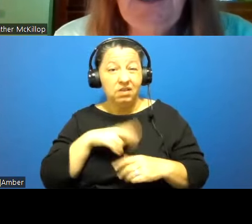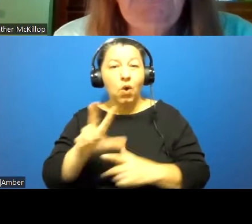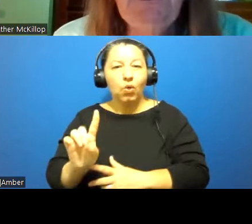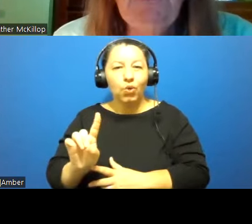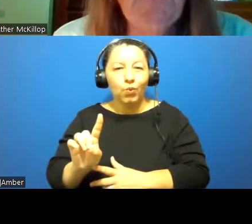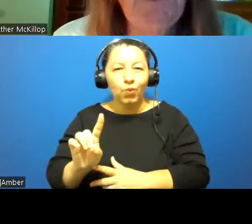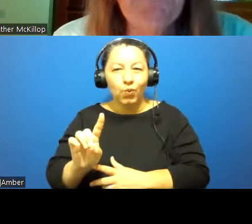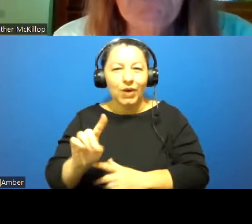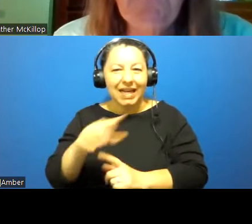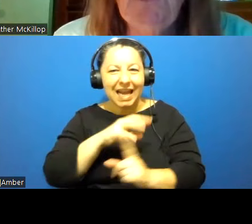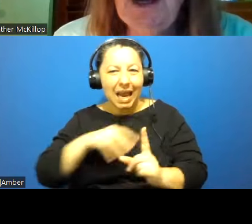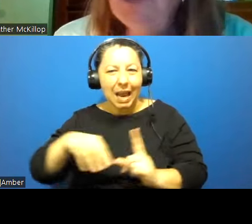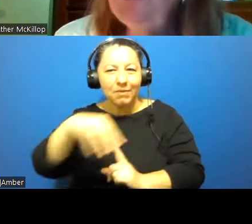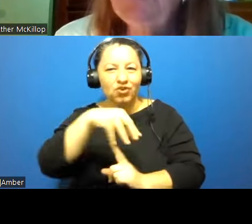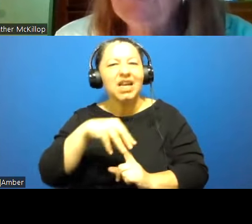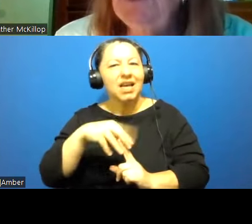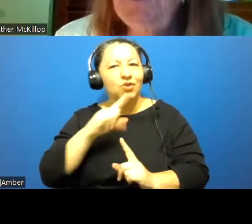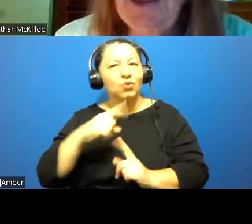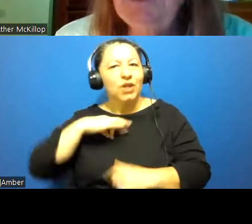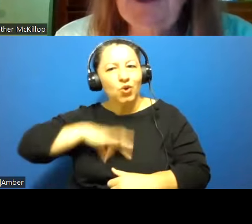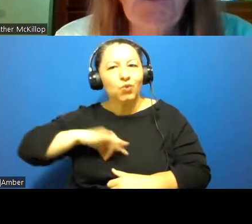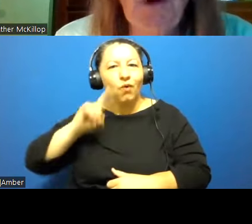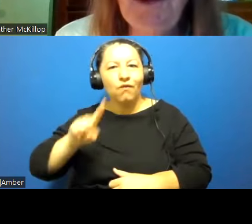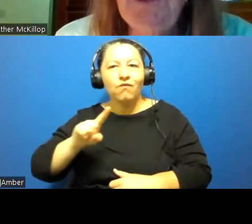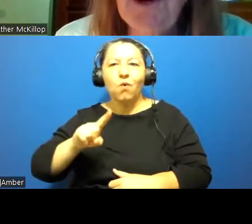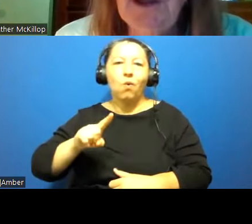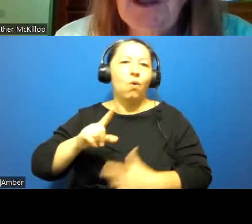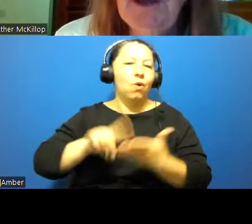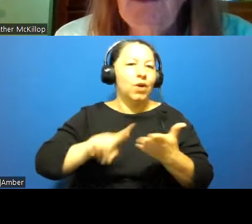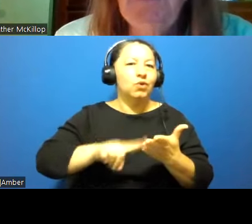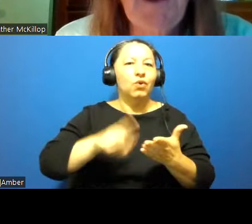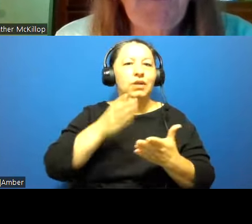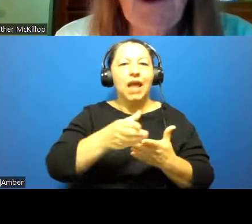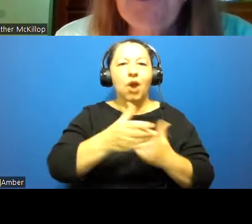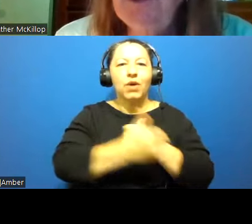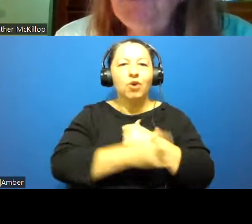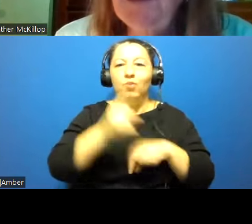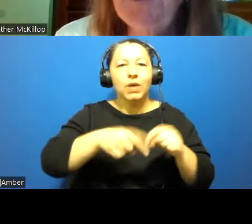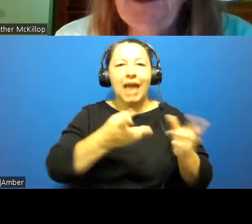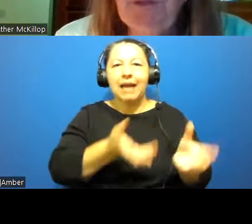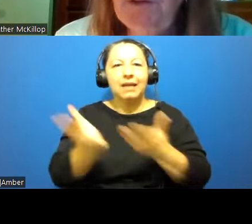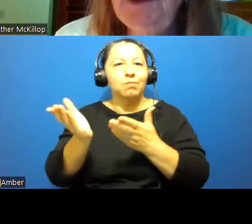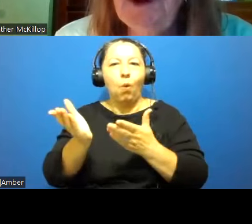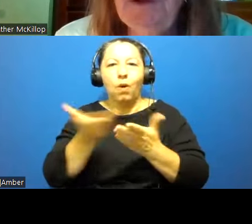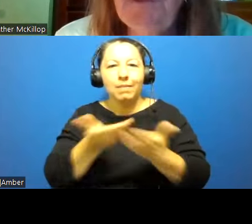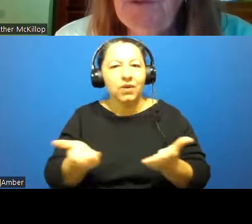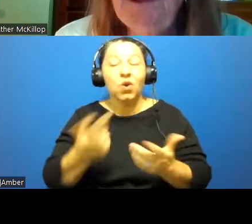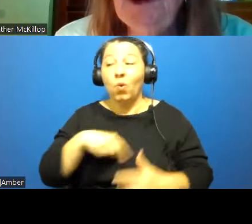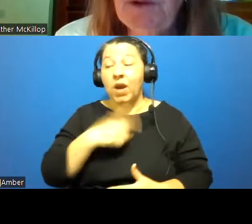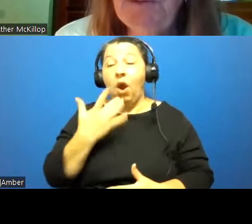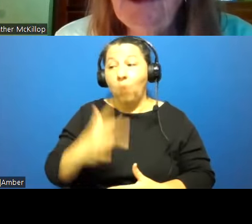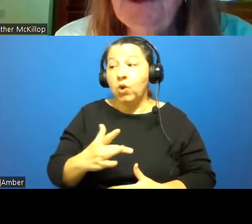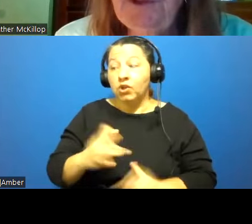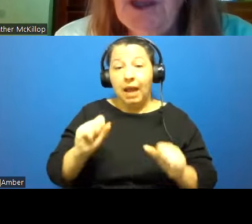imaging is useful for research in foreign countries where you can't export material. We're very fortunate to be able to export material for